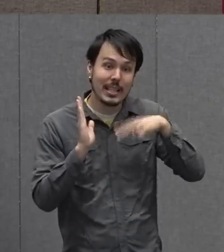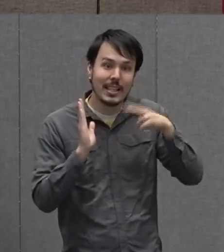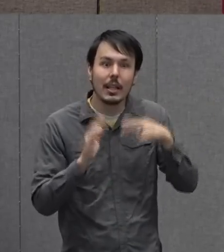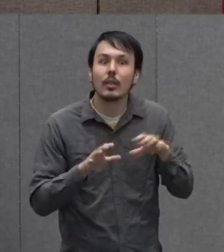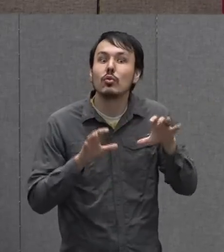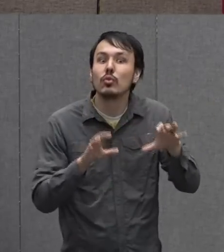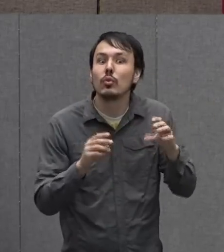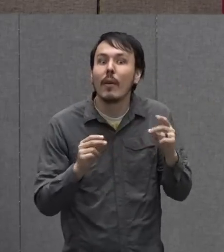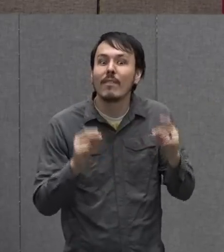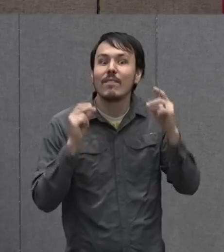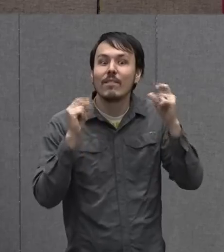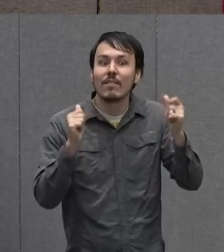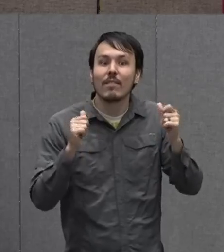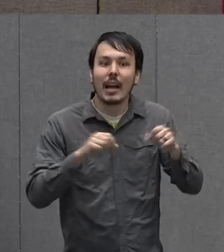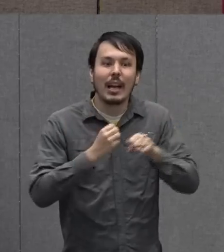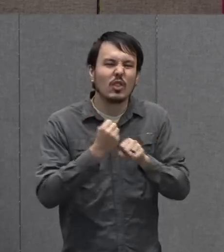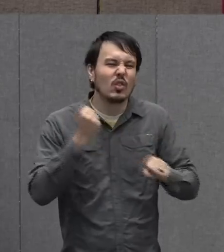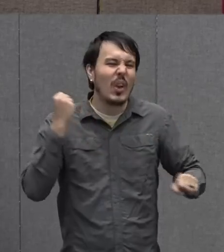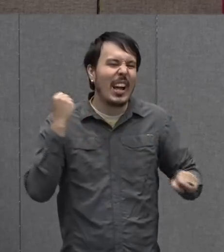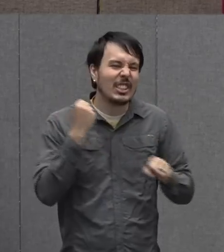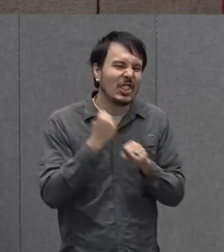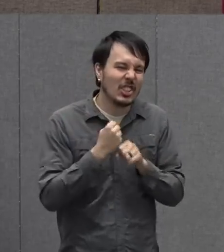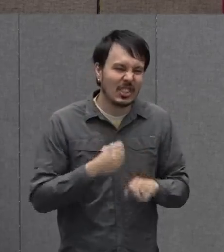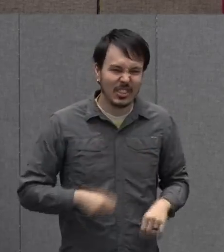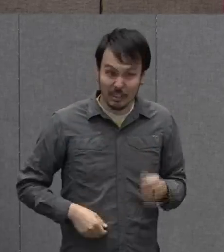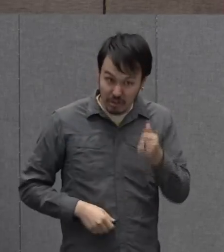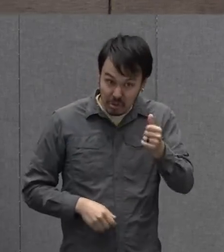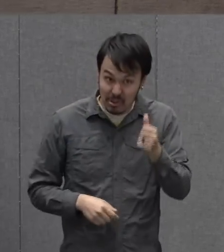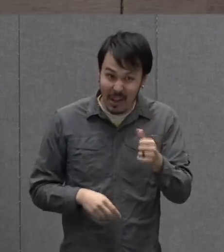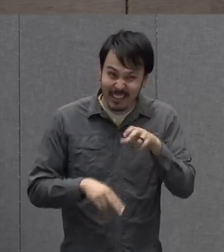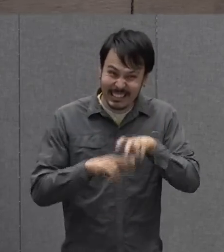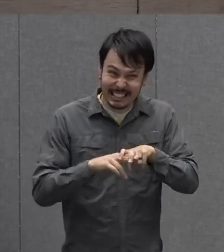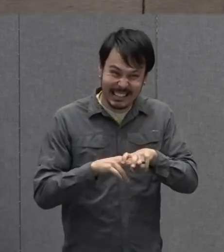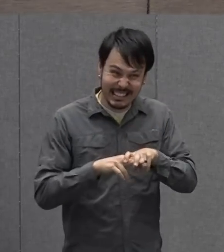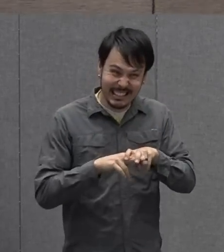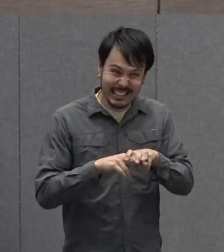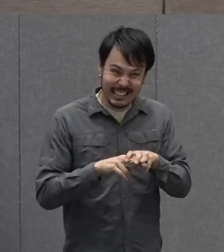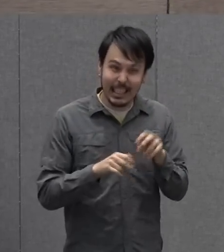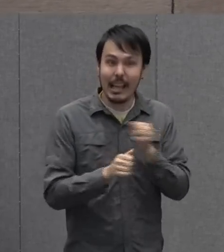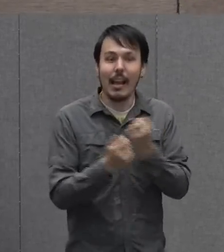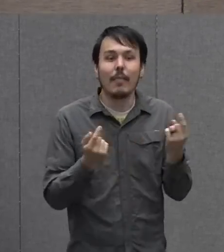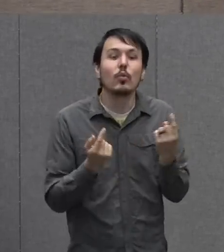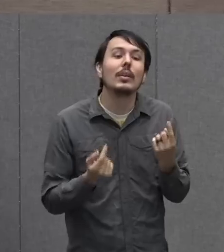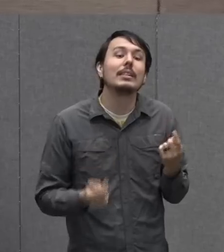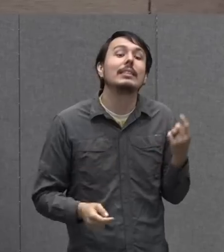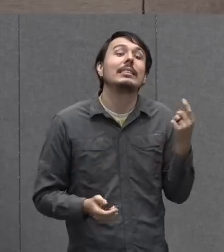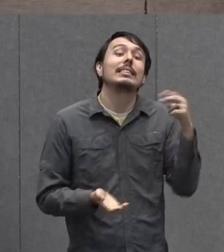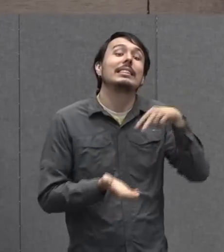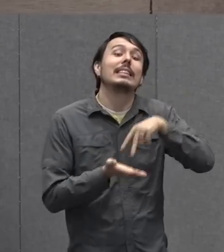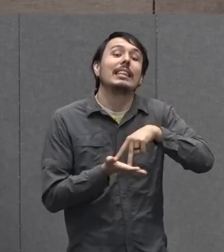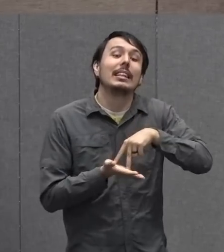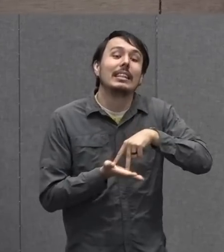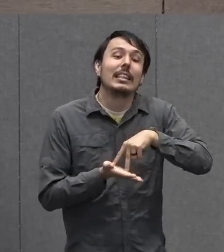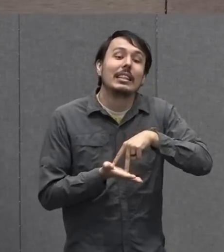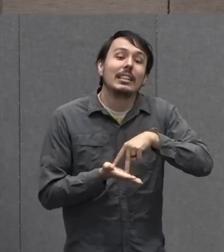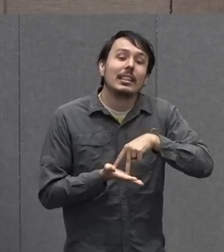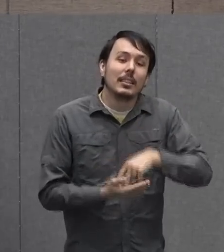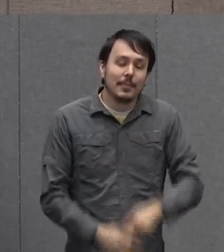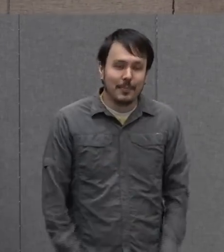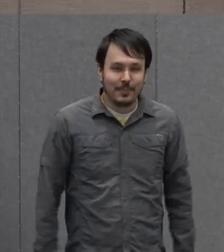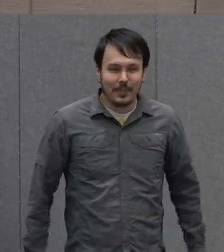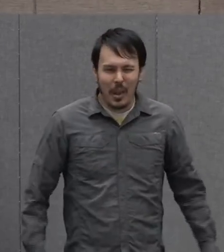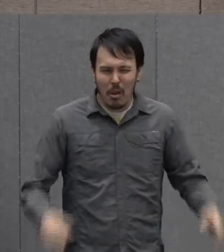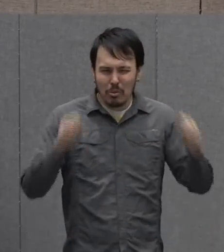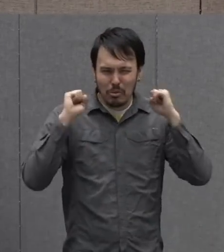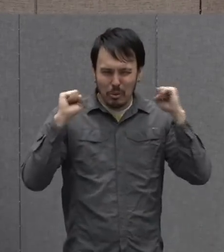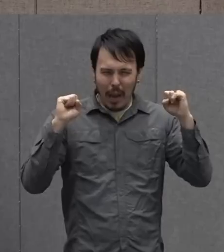do a quick stretch together. Have you been sitting a while? All right, everyone stand up with me. Go ahead and stretch.